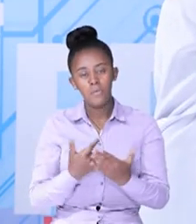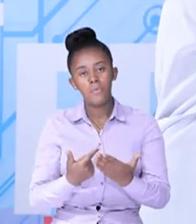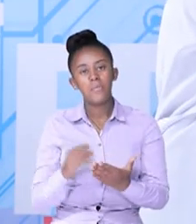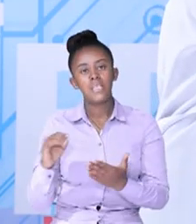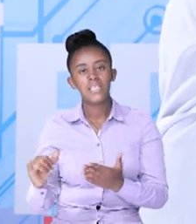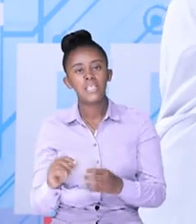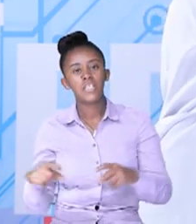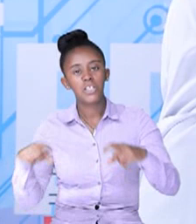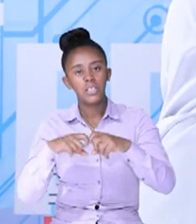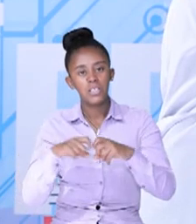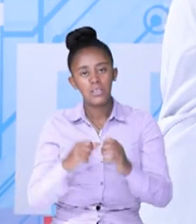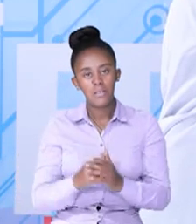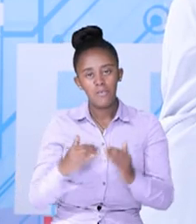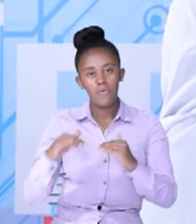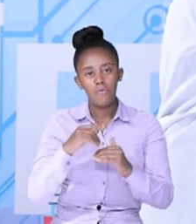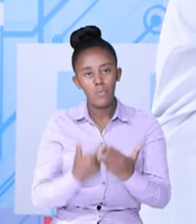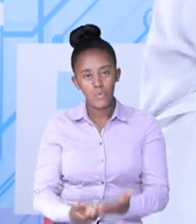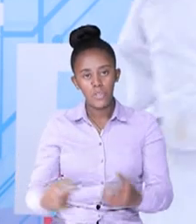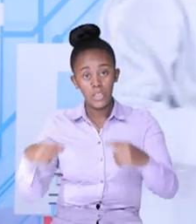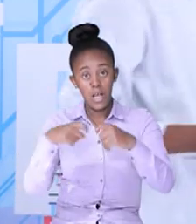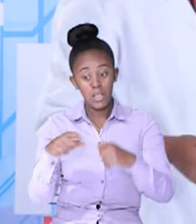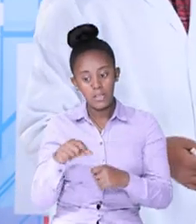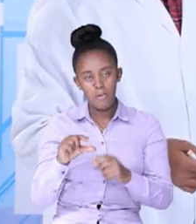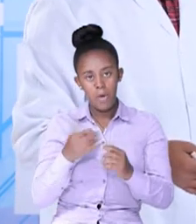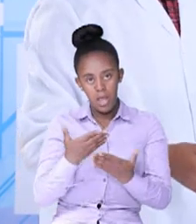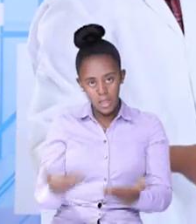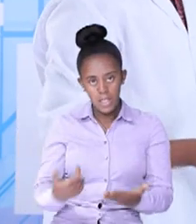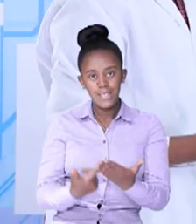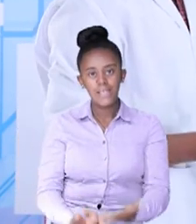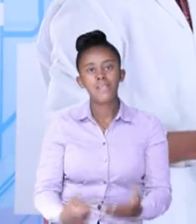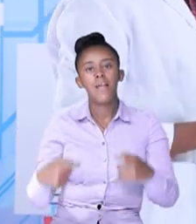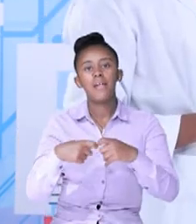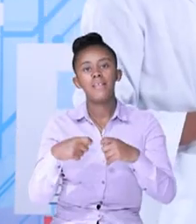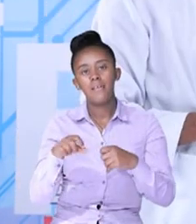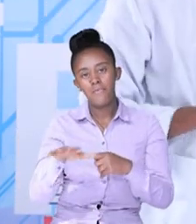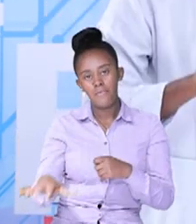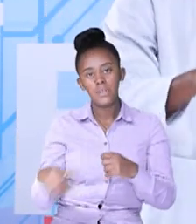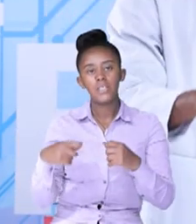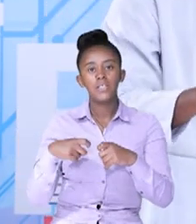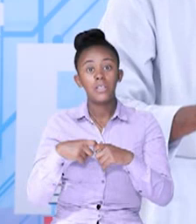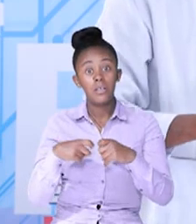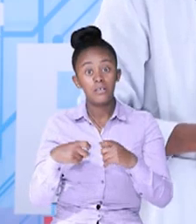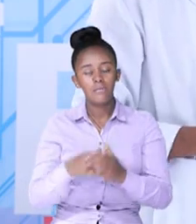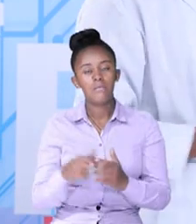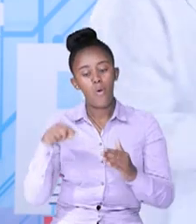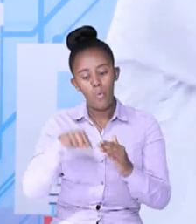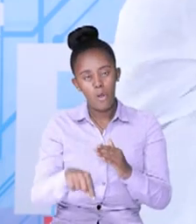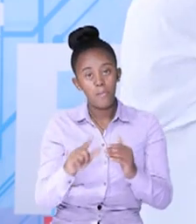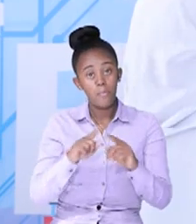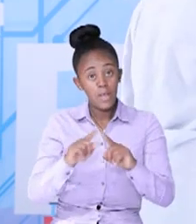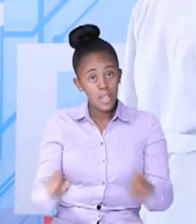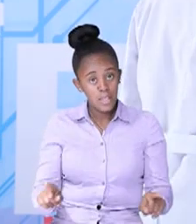particle is less than that of force exerted on the charged particle due to electric field, the charged particle will tend to move downward.